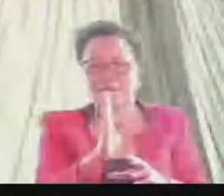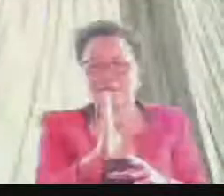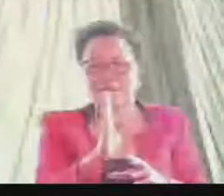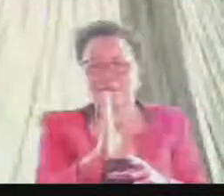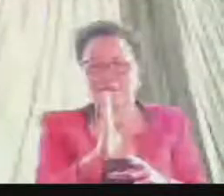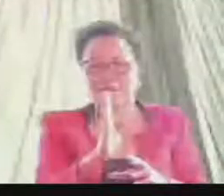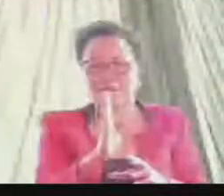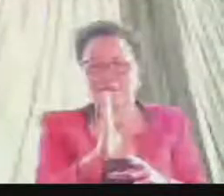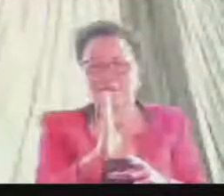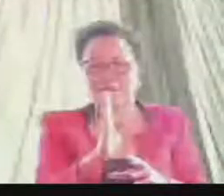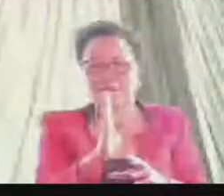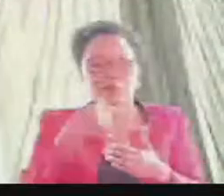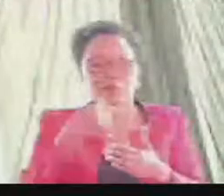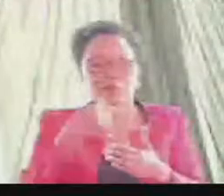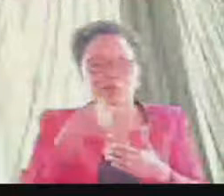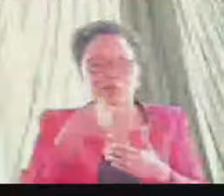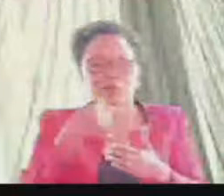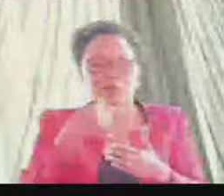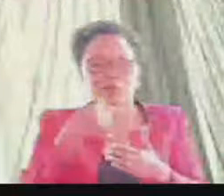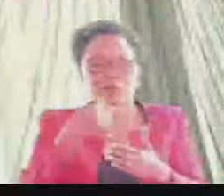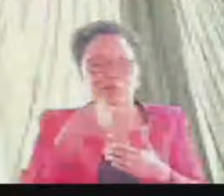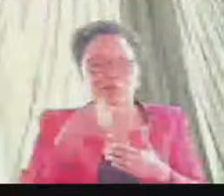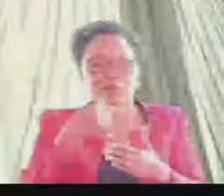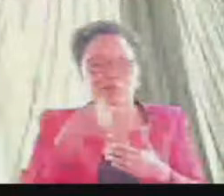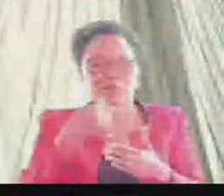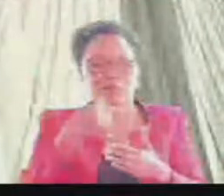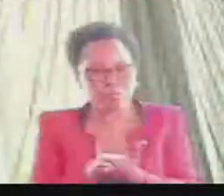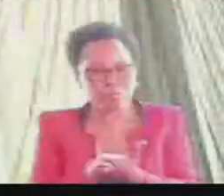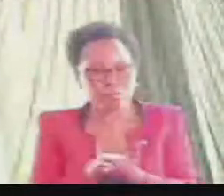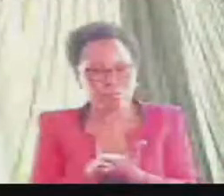because it's you who applied to get this job, and